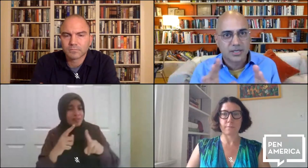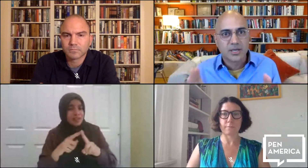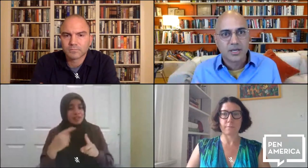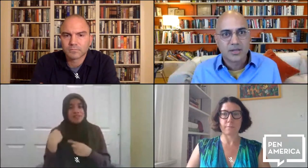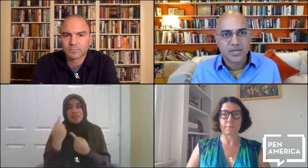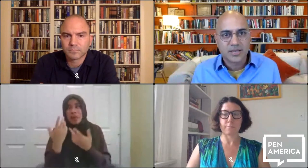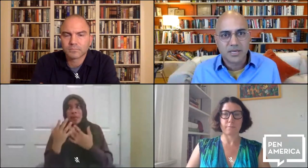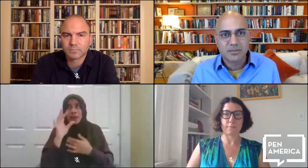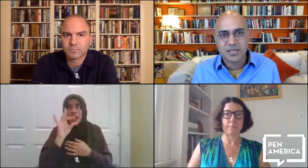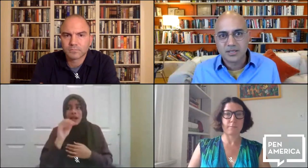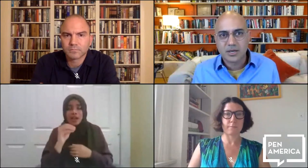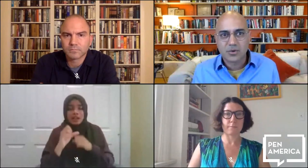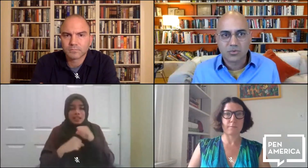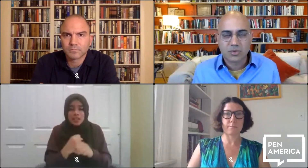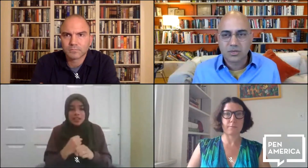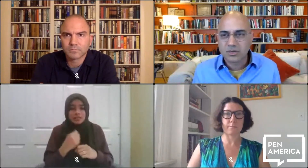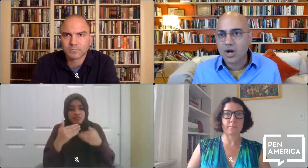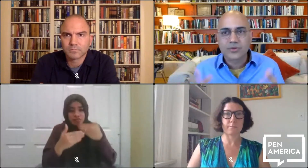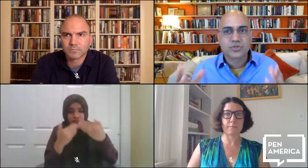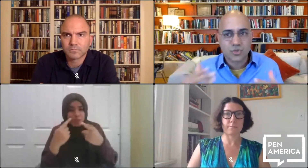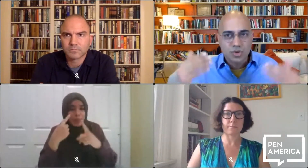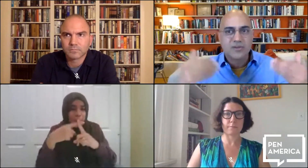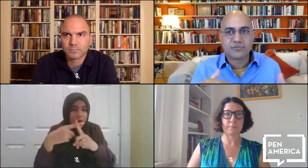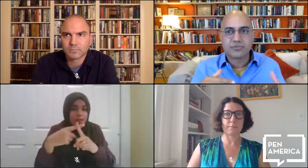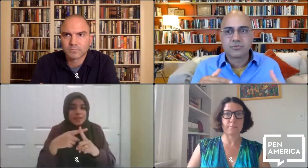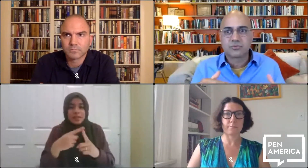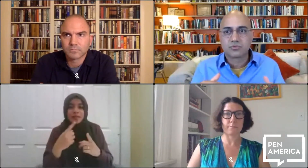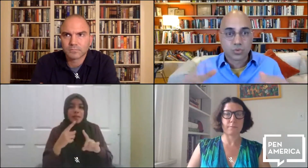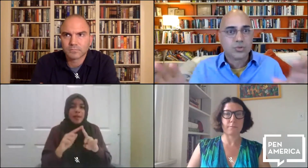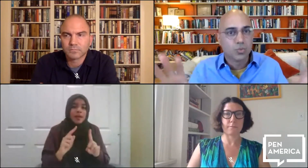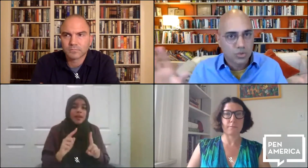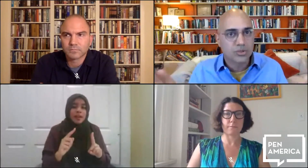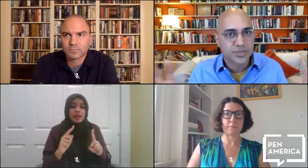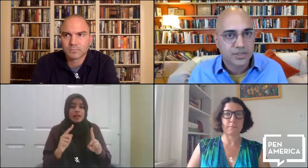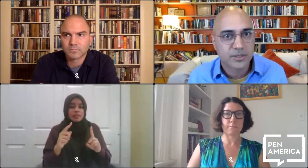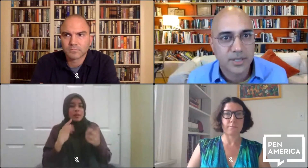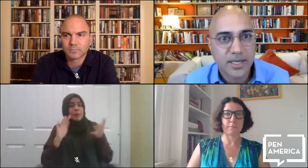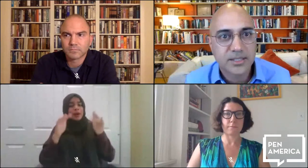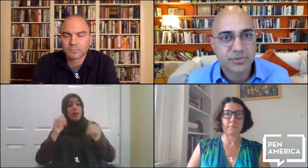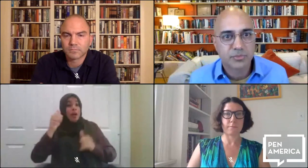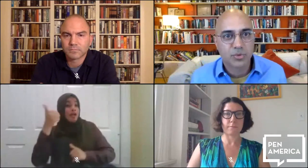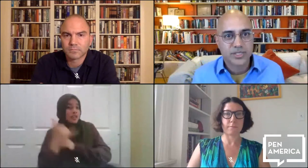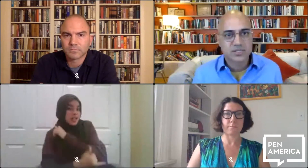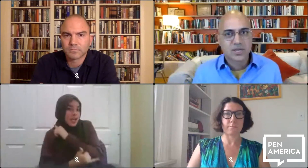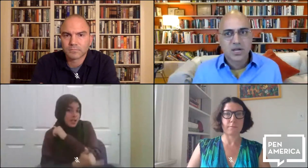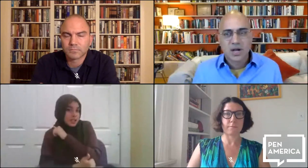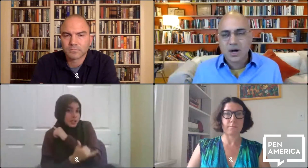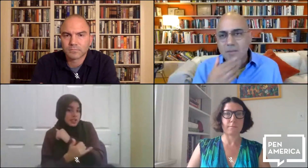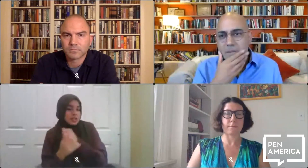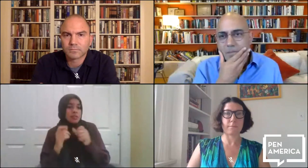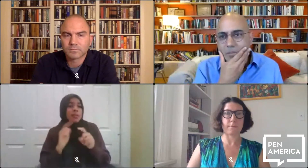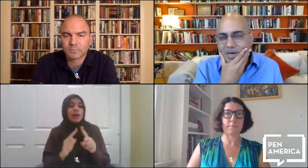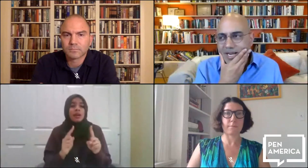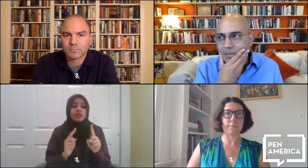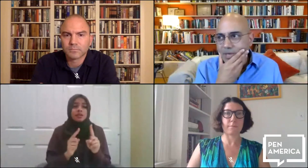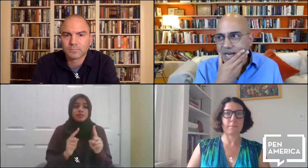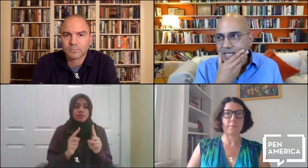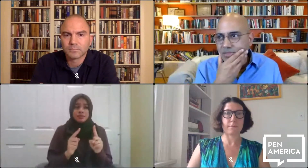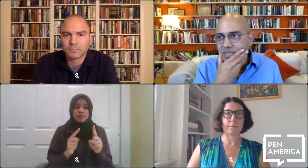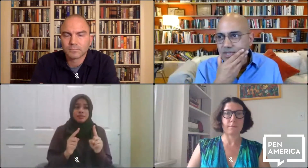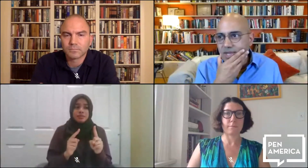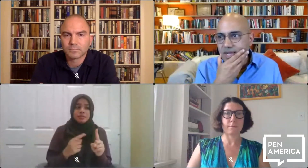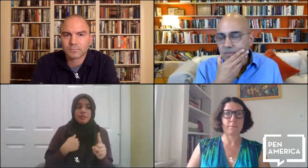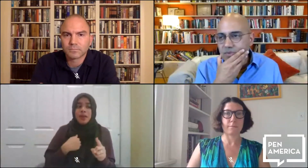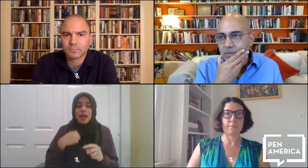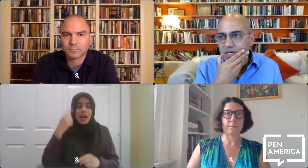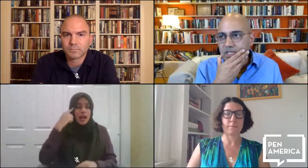than maybe others who have ruled the world at different points. But I